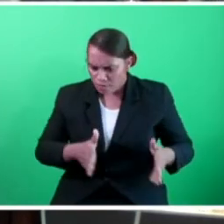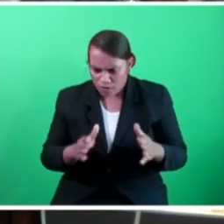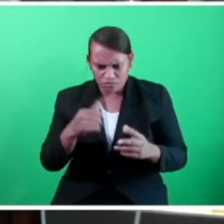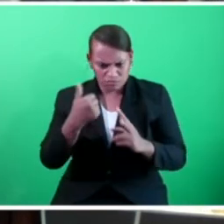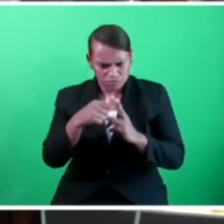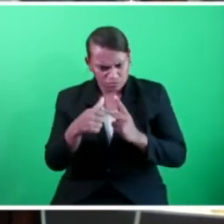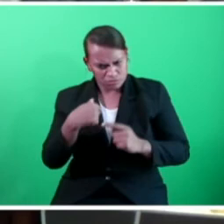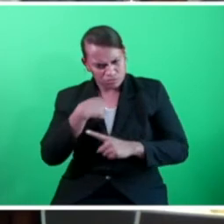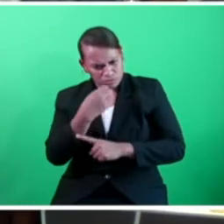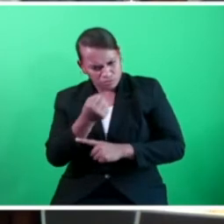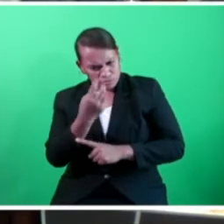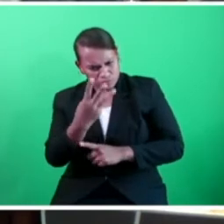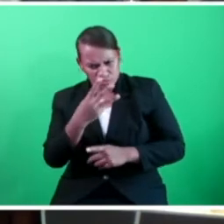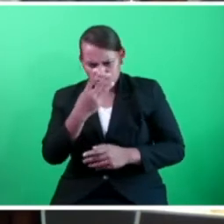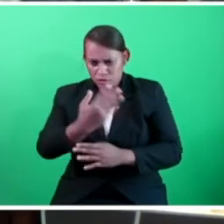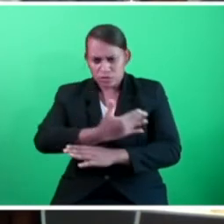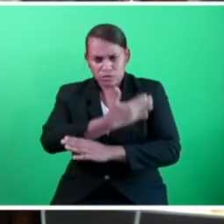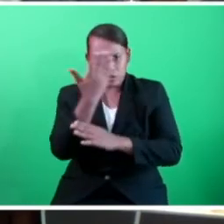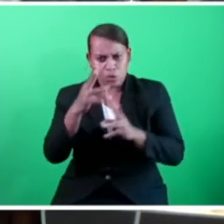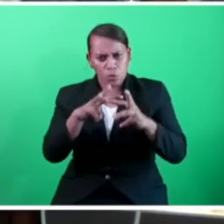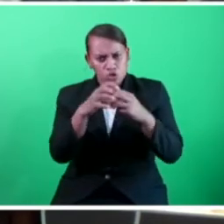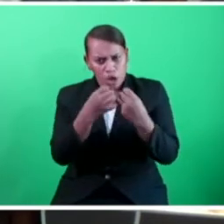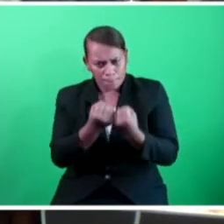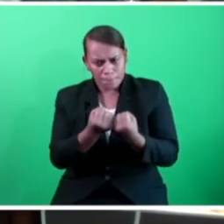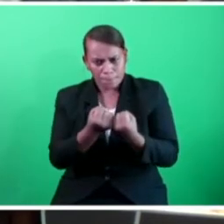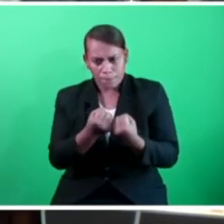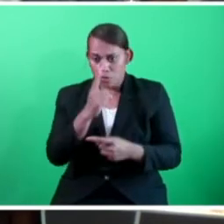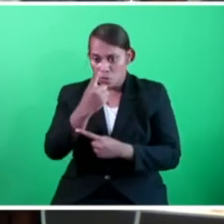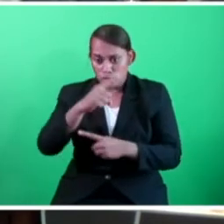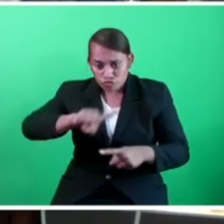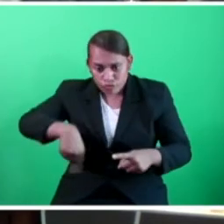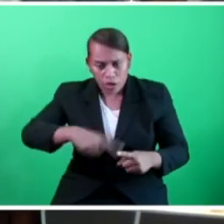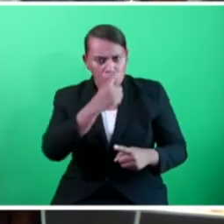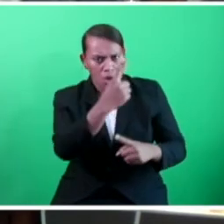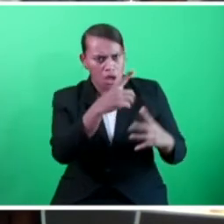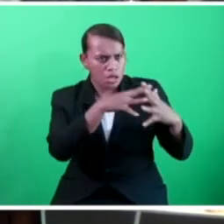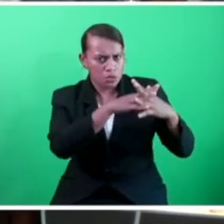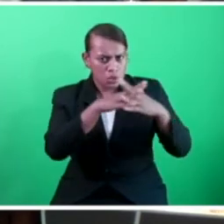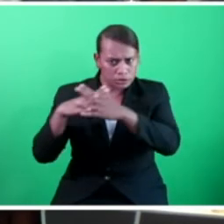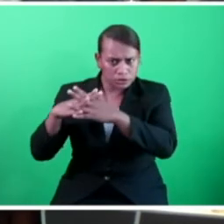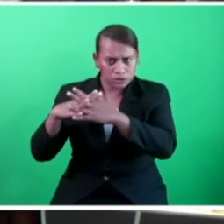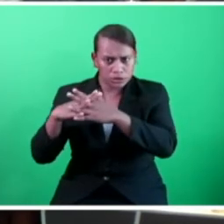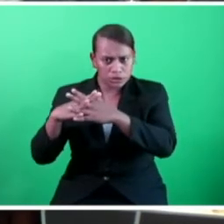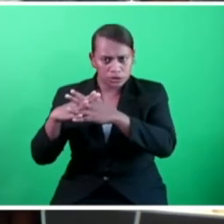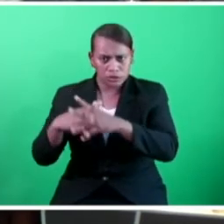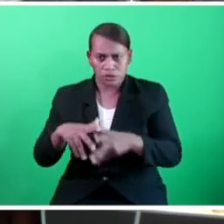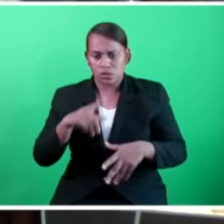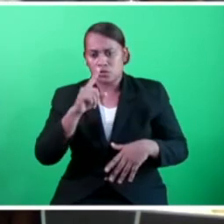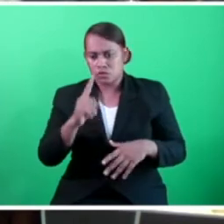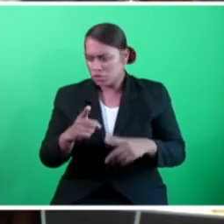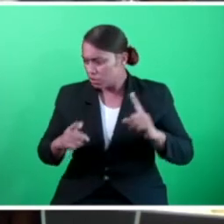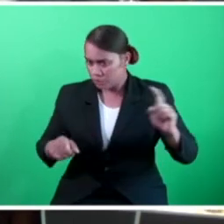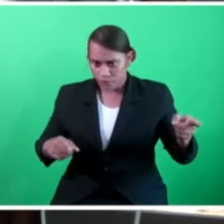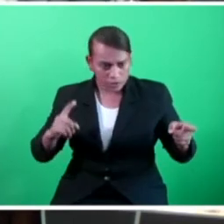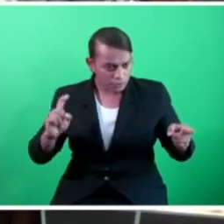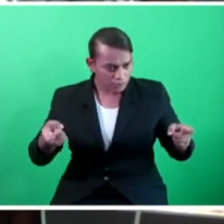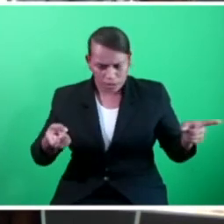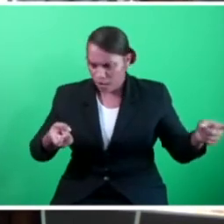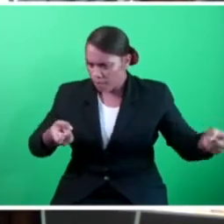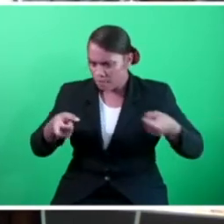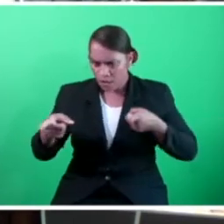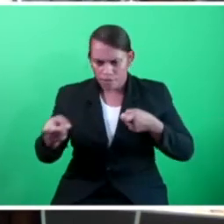workshop, one in Suva and one in the Western Division, to invite members of the public who would be interested